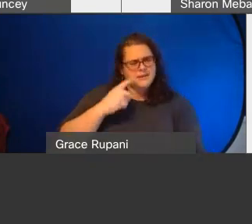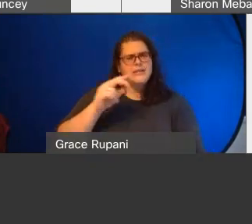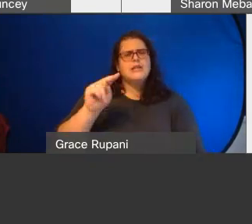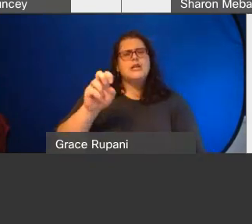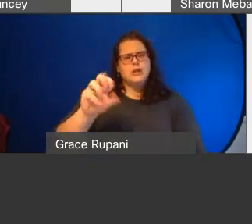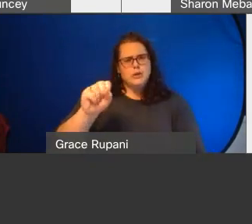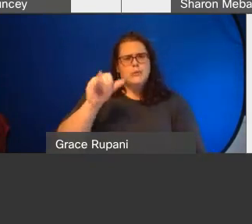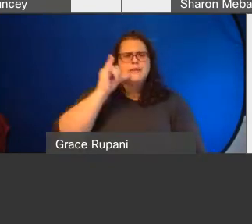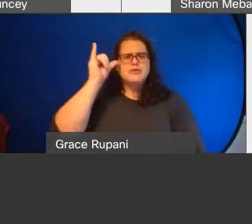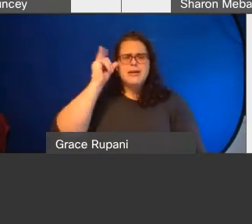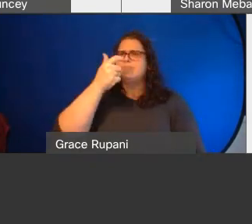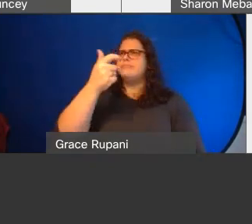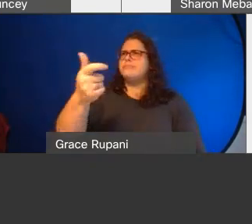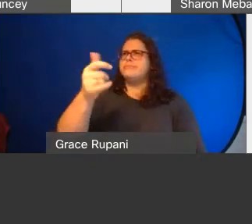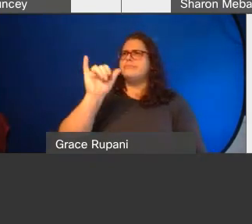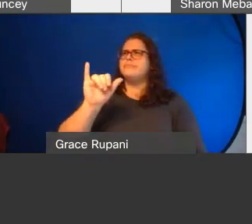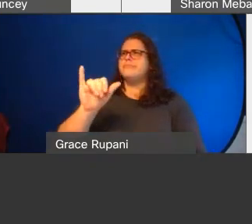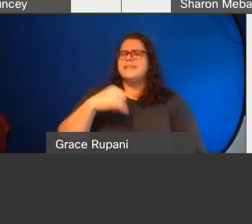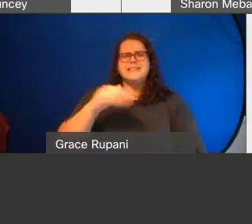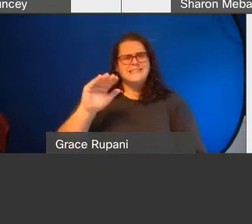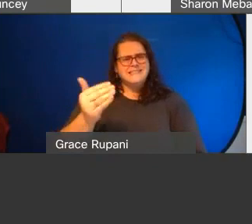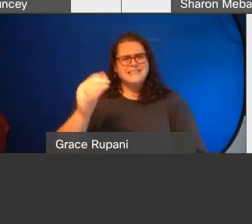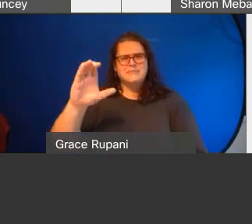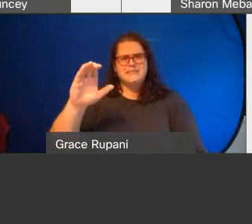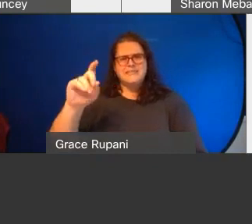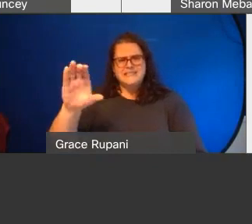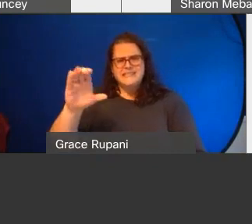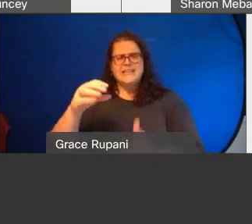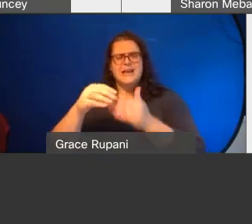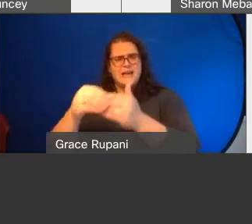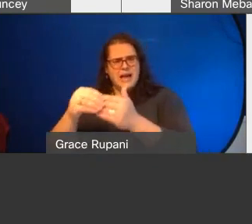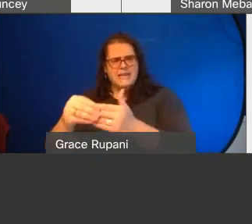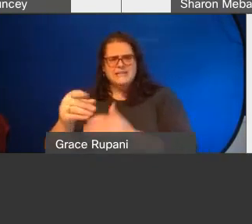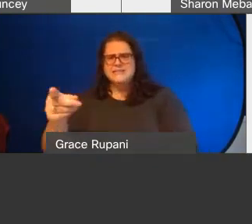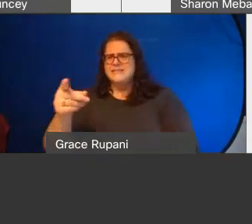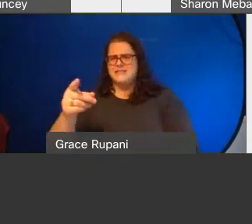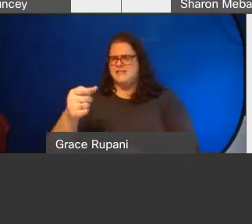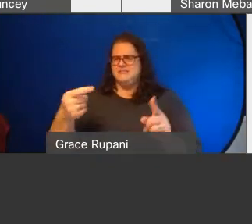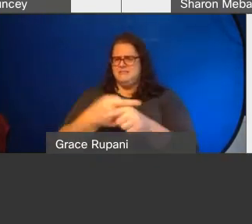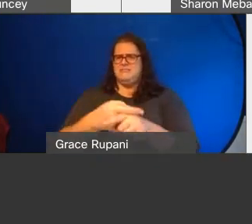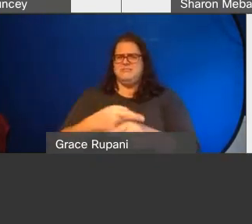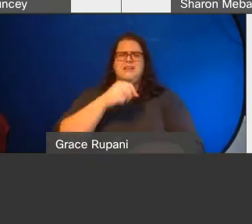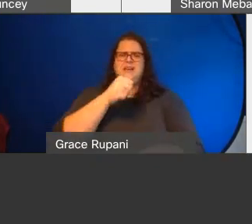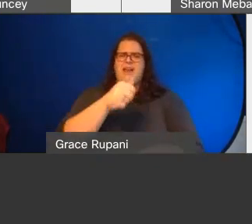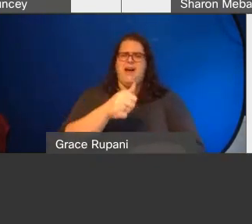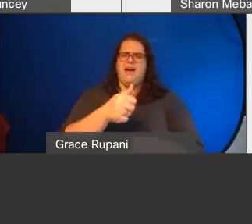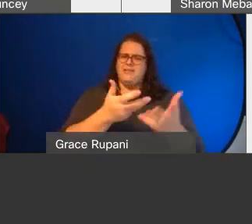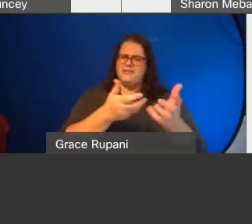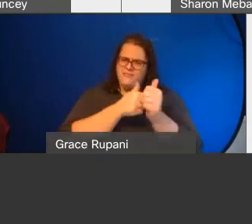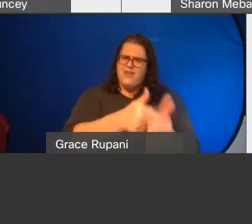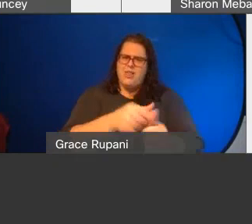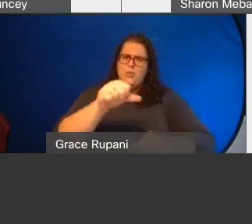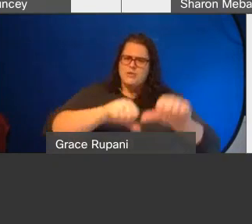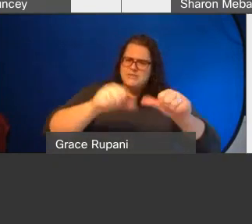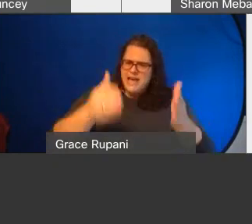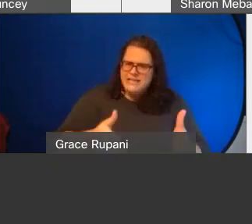the CDC is not advised by the scientists or have gone through the proper vetting by the CDC, how will DDS and